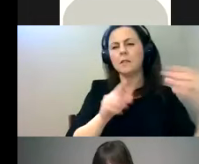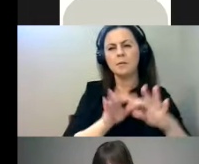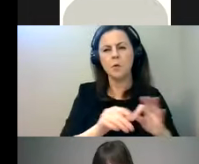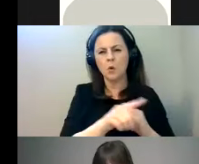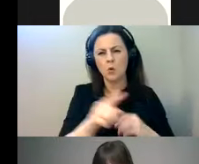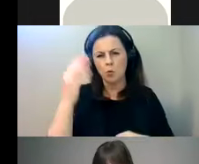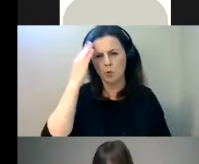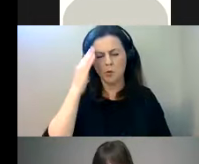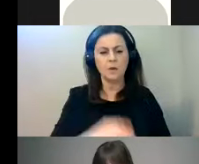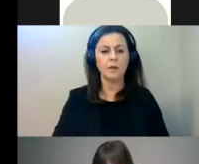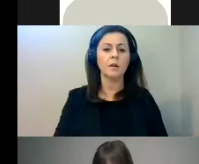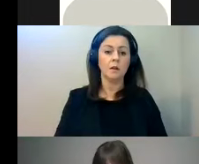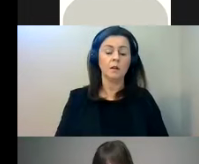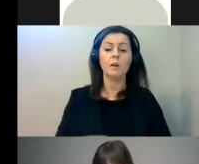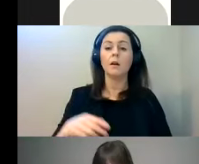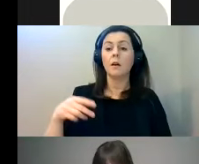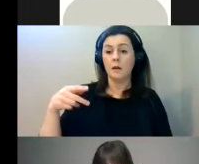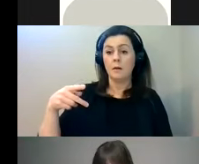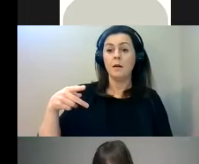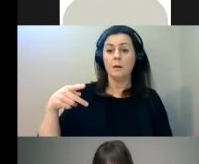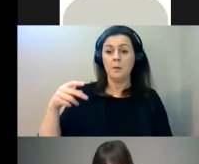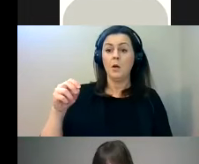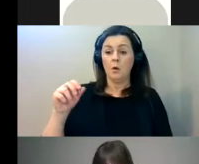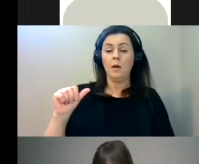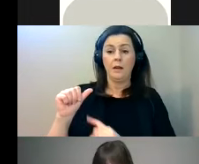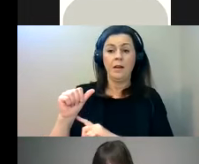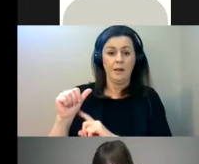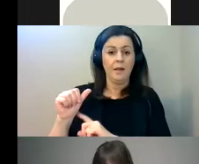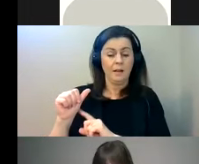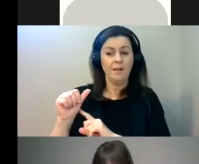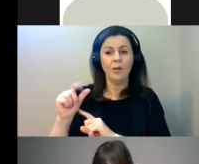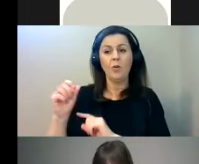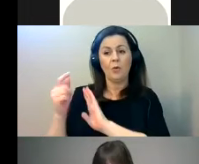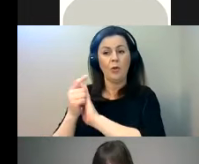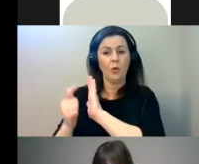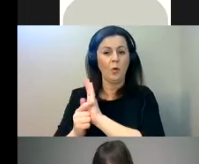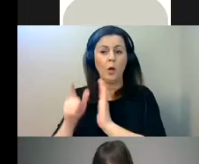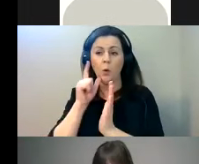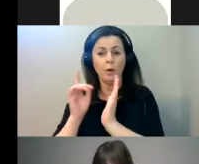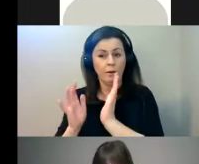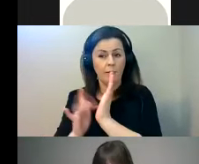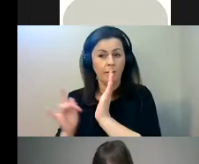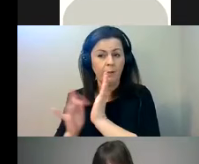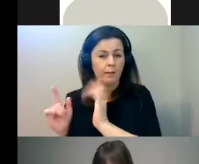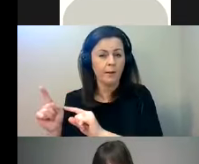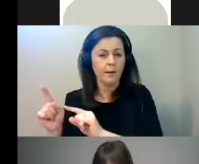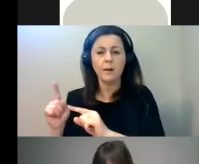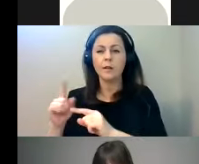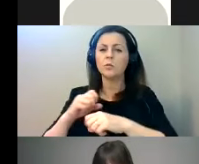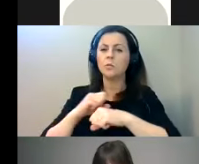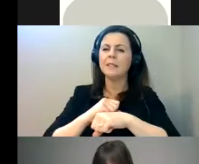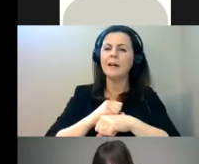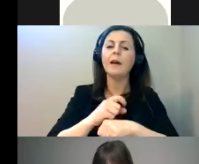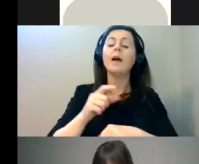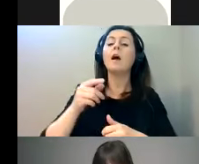abuse by an attorney acting under a power of attorney document, financial institutions will want to see the original